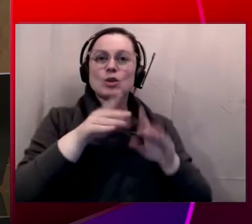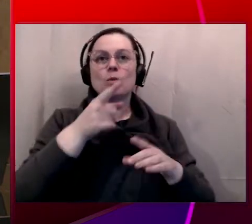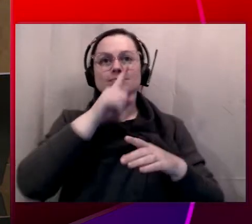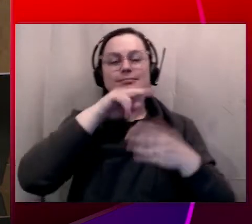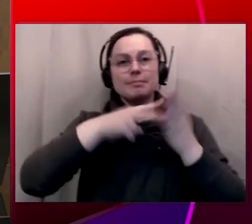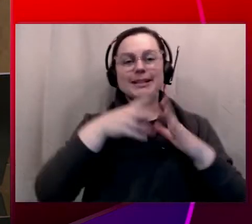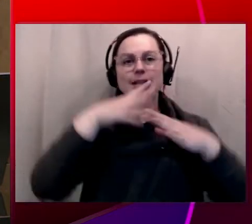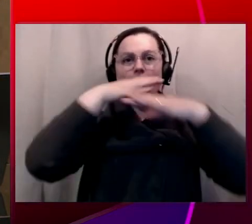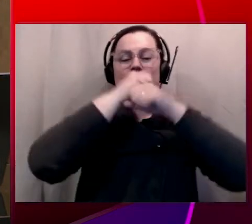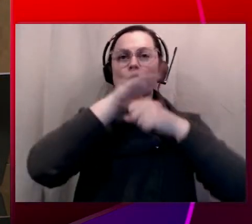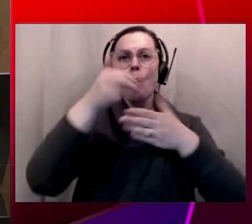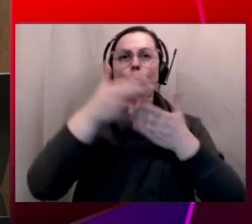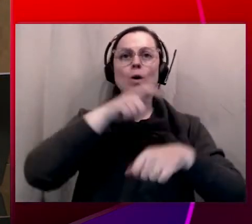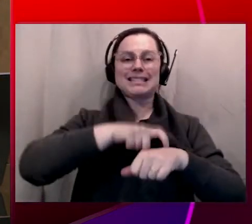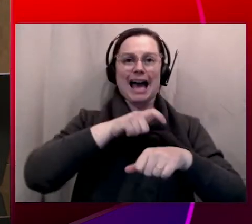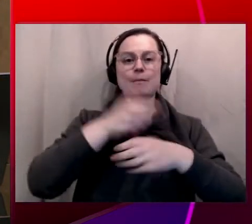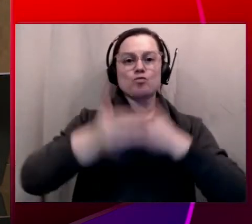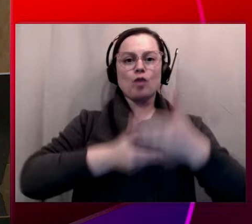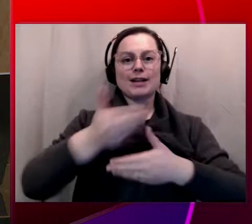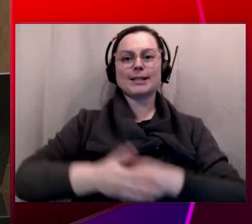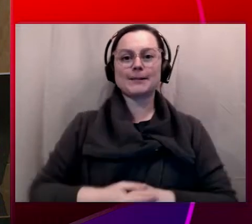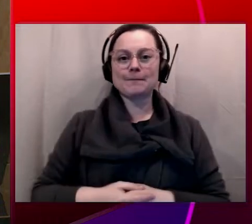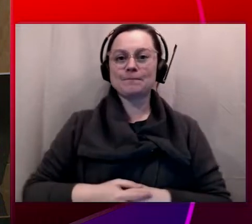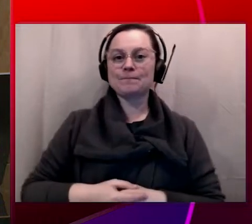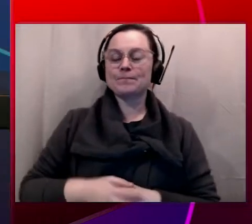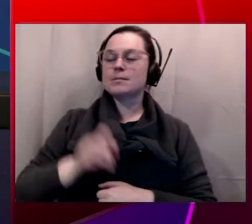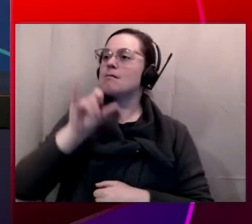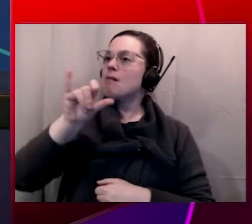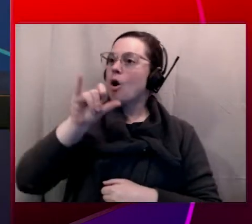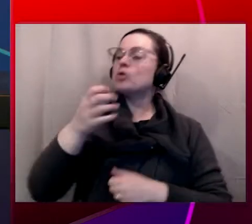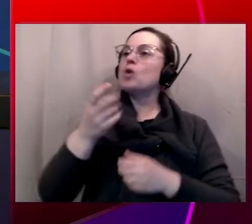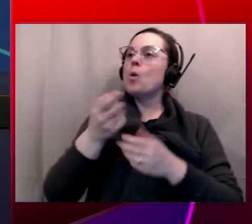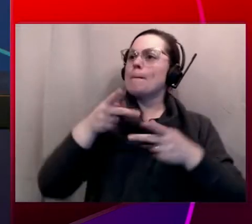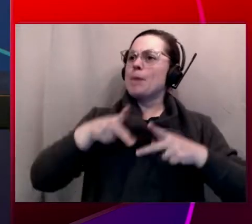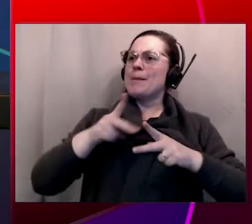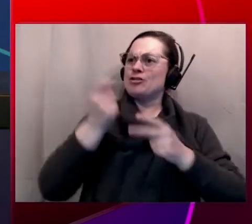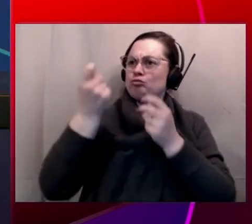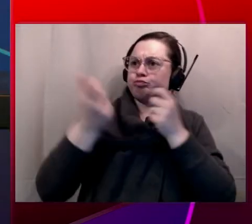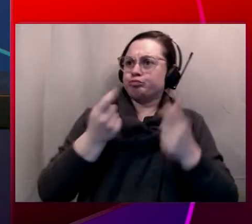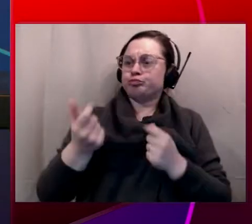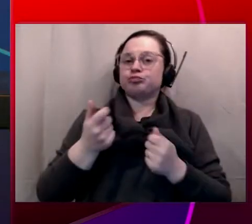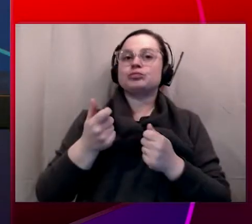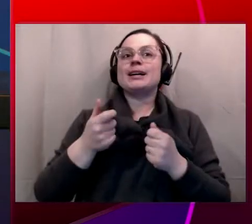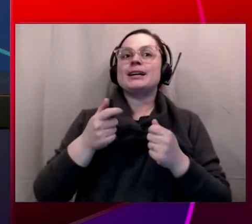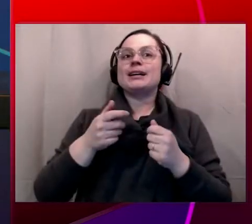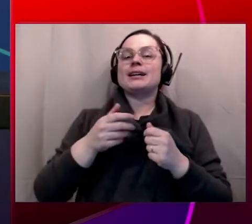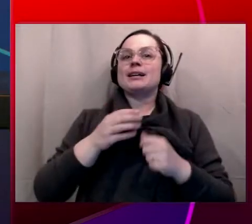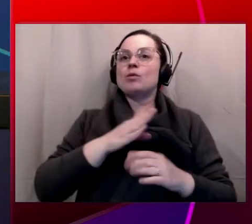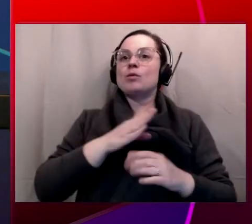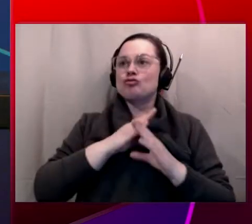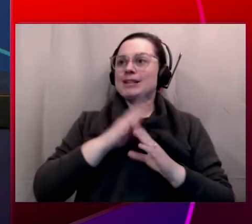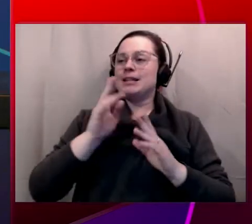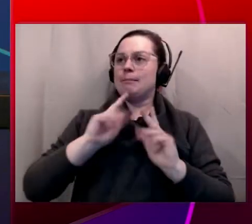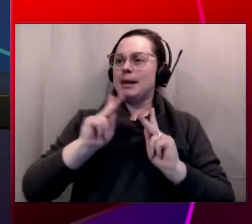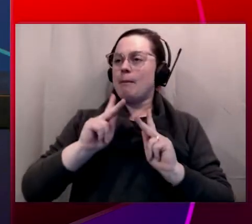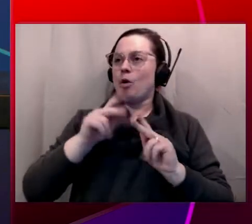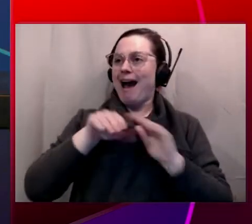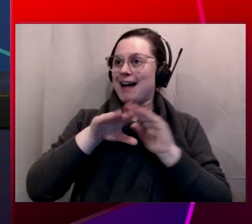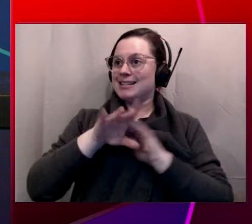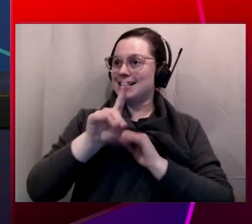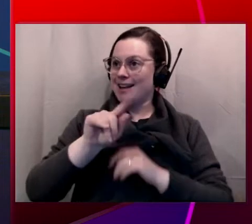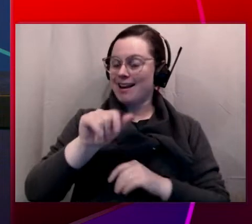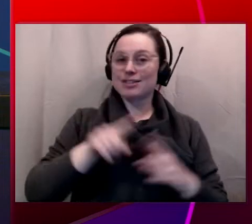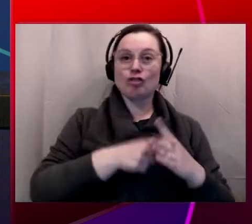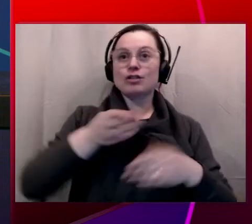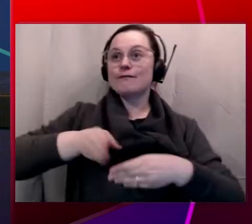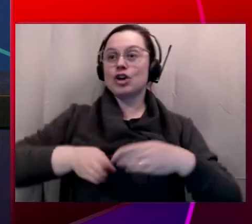entire time it's being processed. So kind of stripping away permissions and the ability for people to access the data, keeping it encrypted end to end throughout its